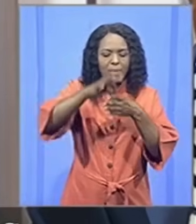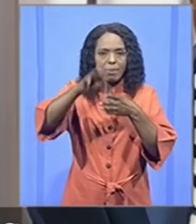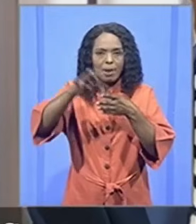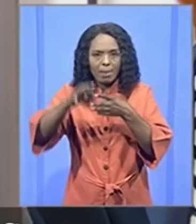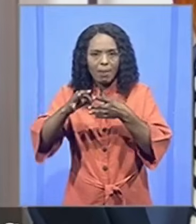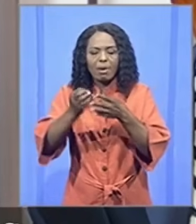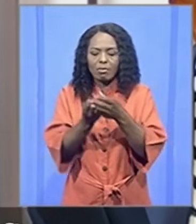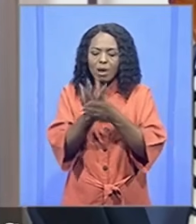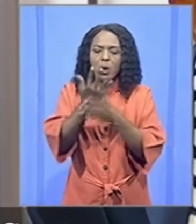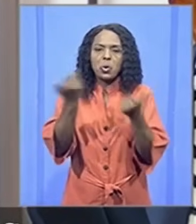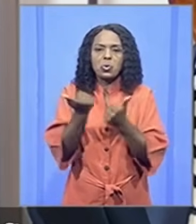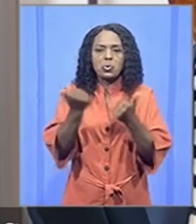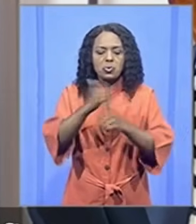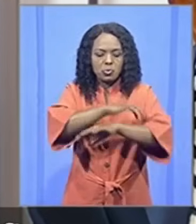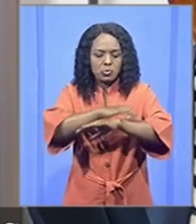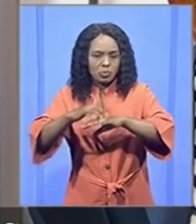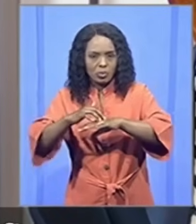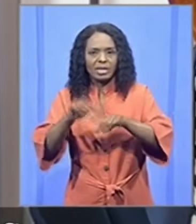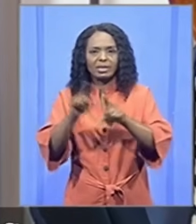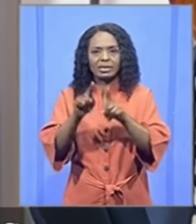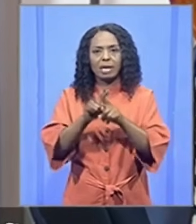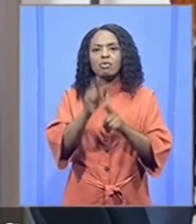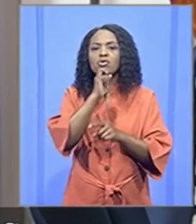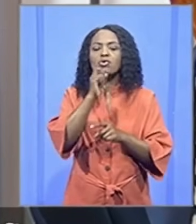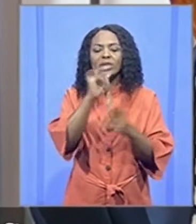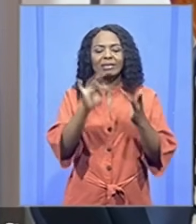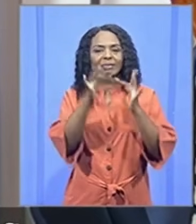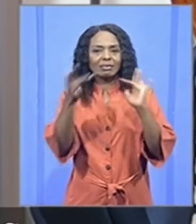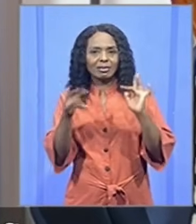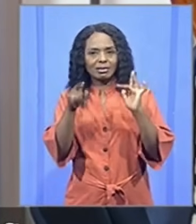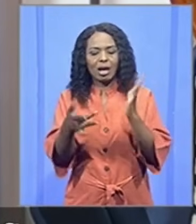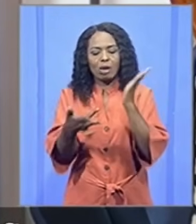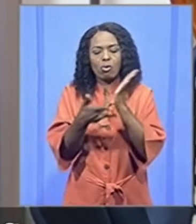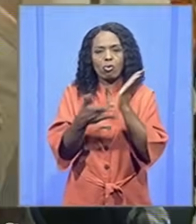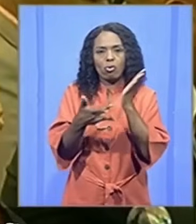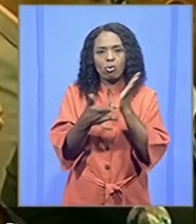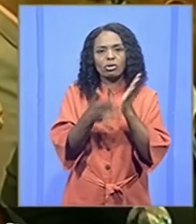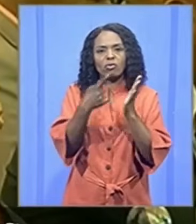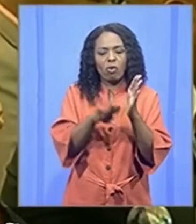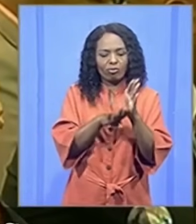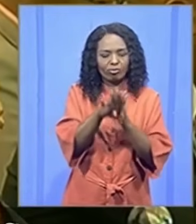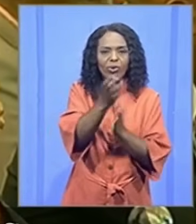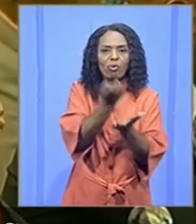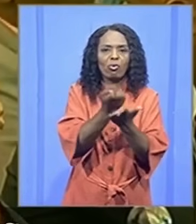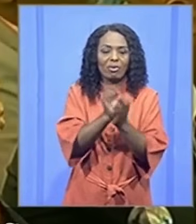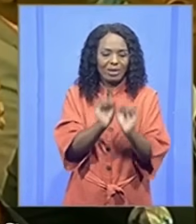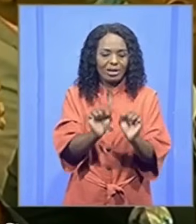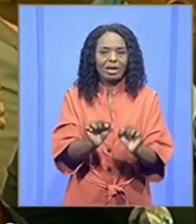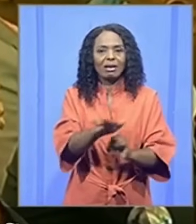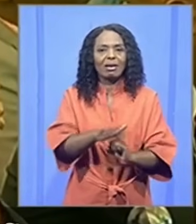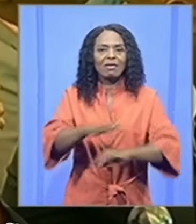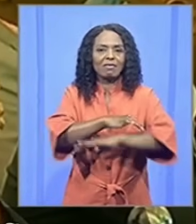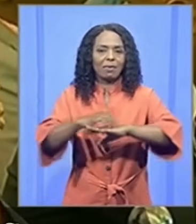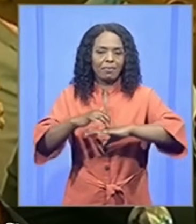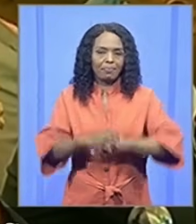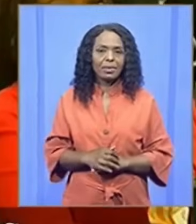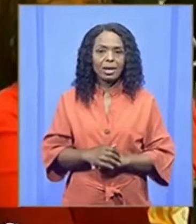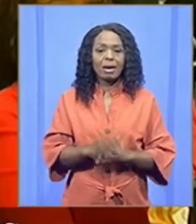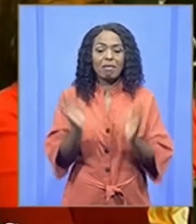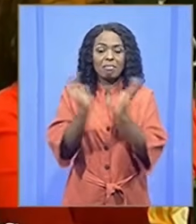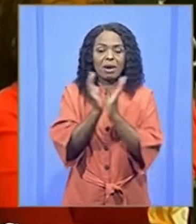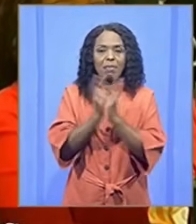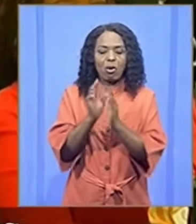and smart agriculture to change the landscape of the life of the producers and the farmers. Nakong ya kopano ye, šedi be beile go